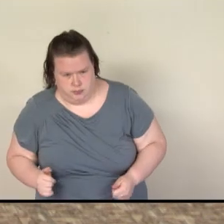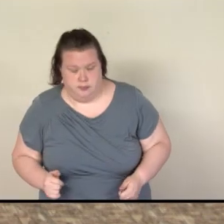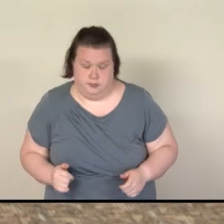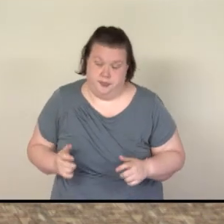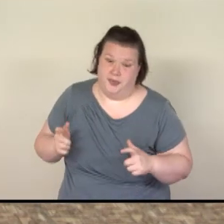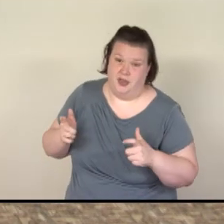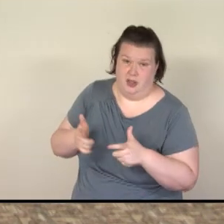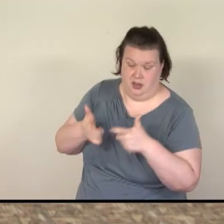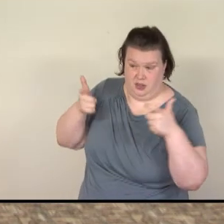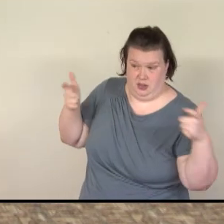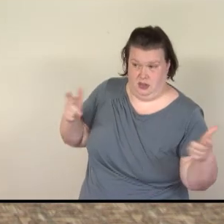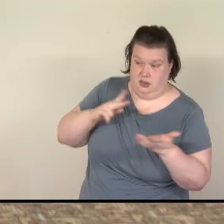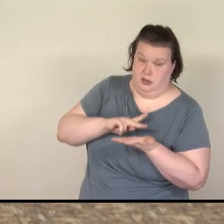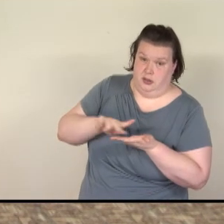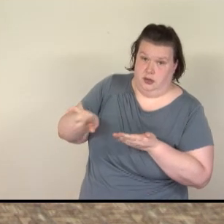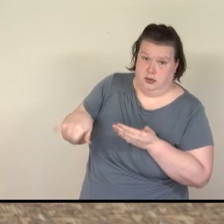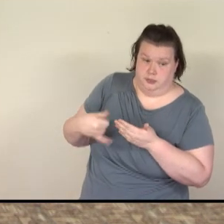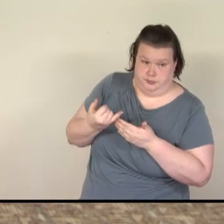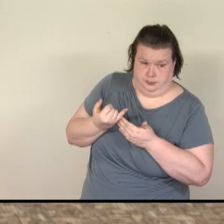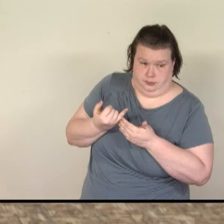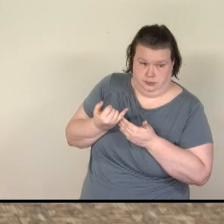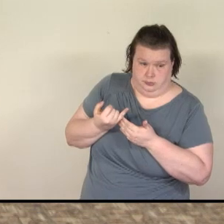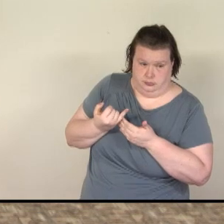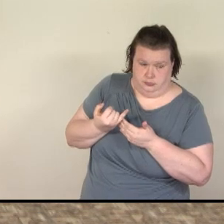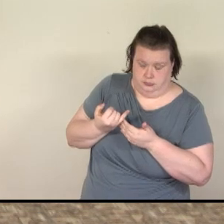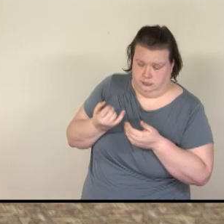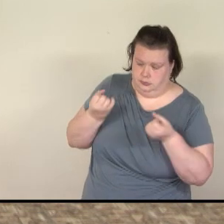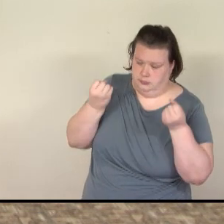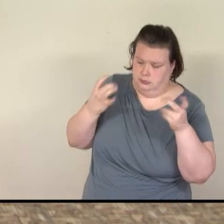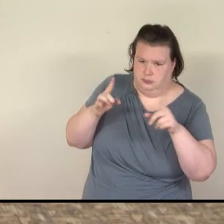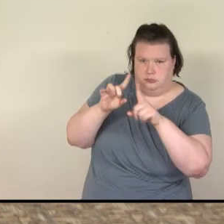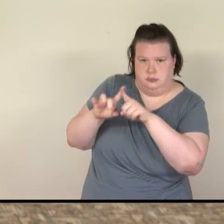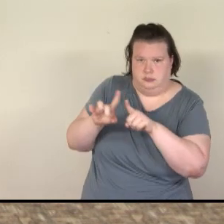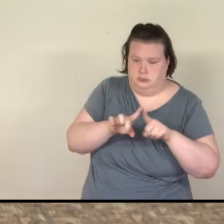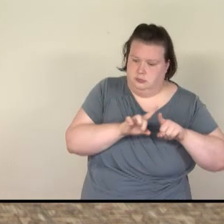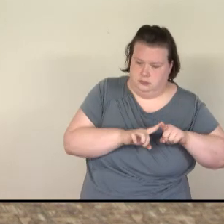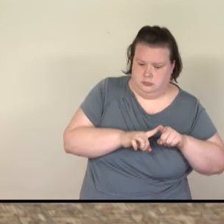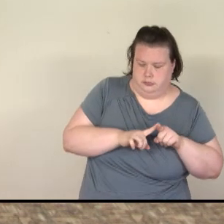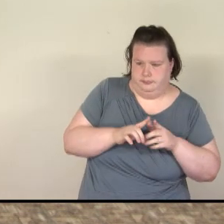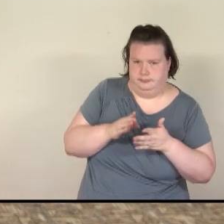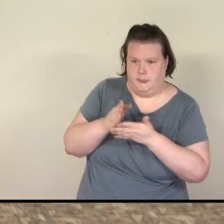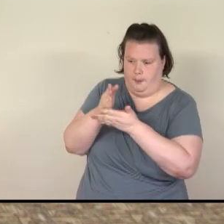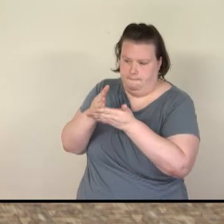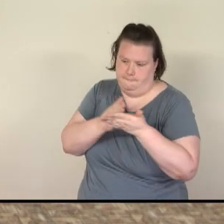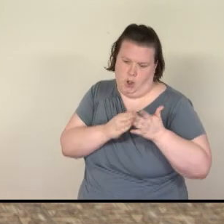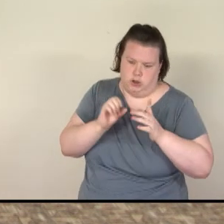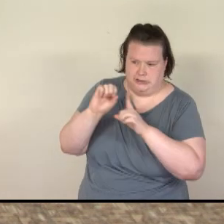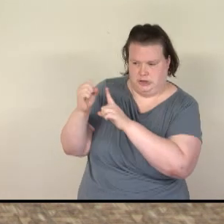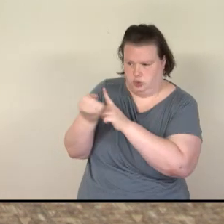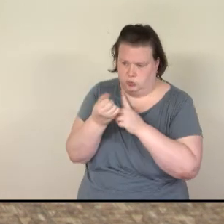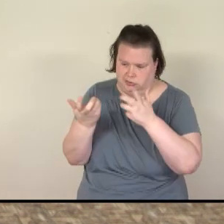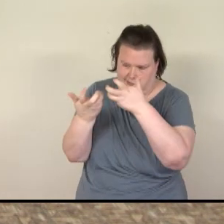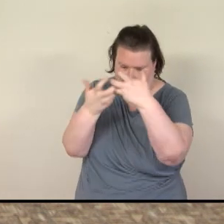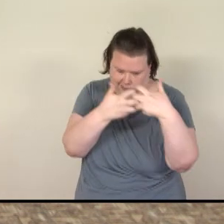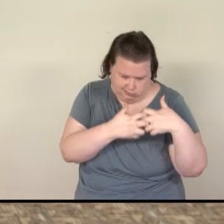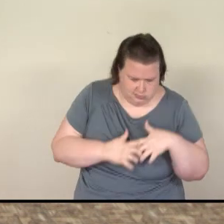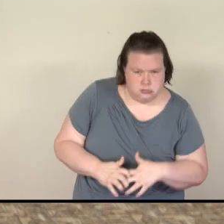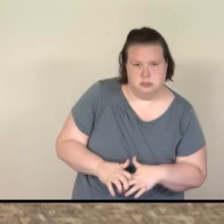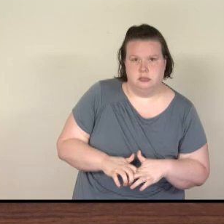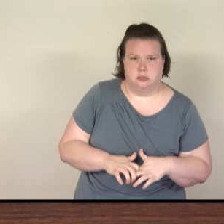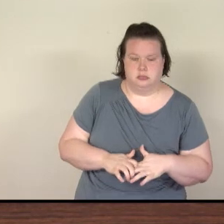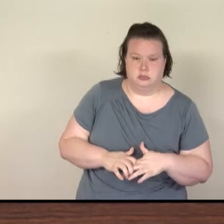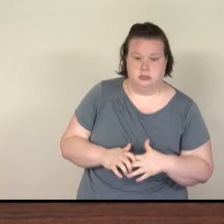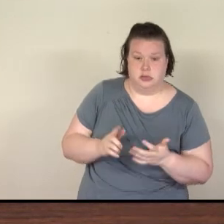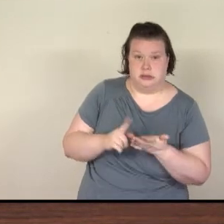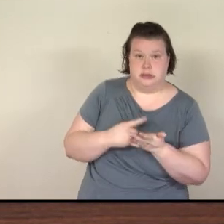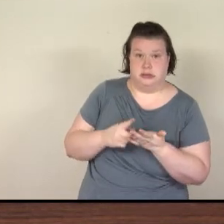and as you can imagine, a lot of moving pieces, and you have to make decisions along the way